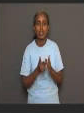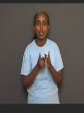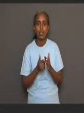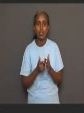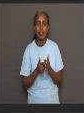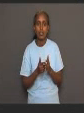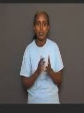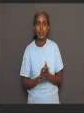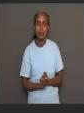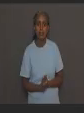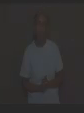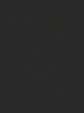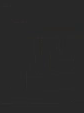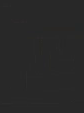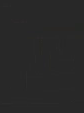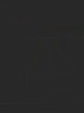Begin.